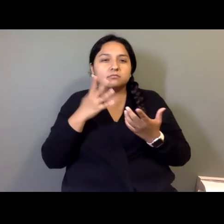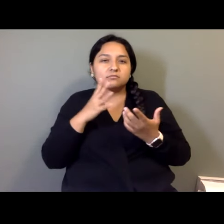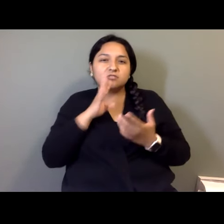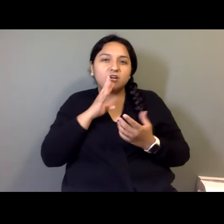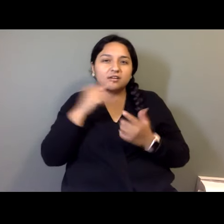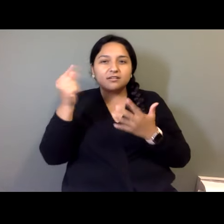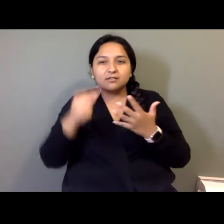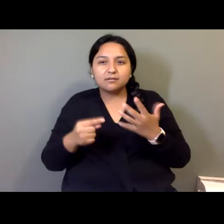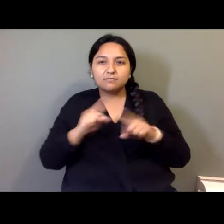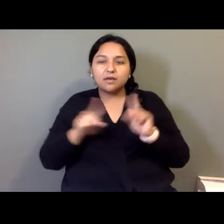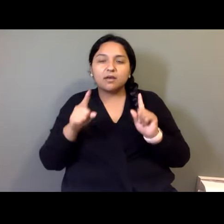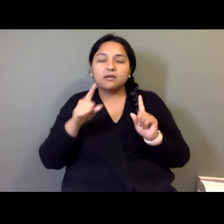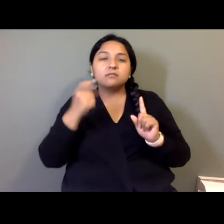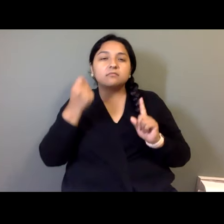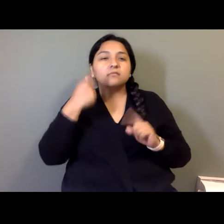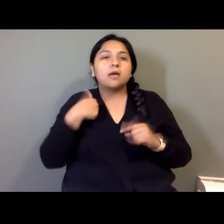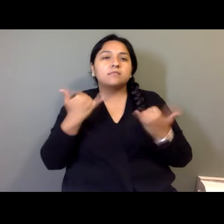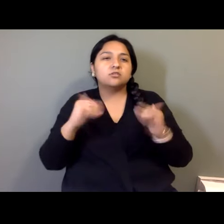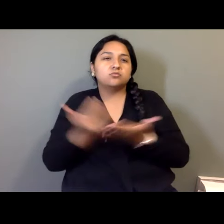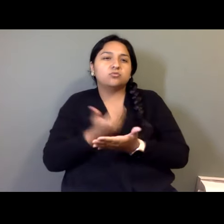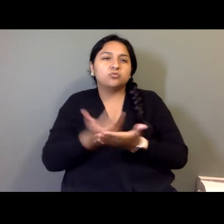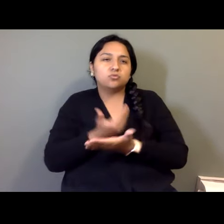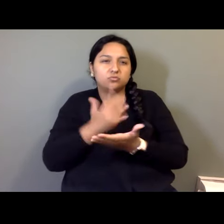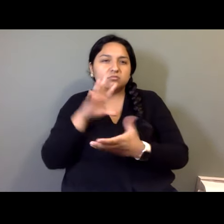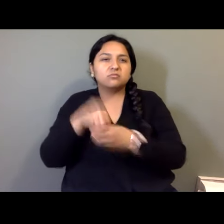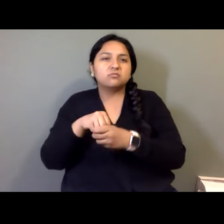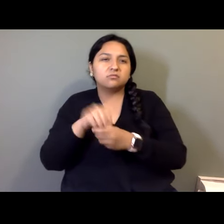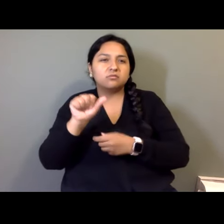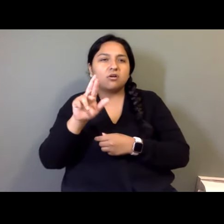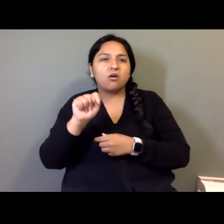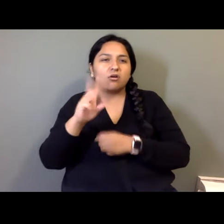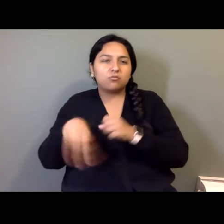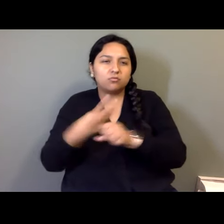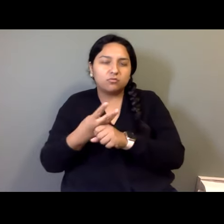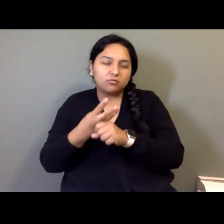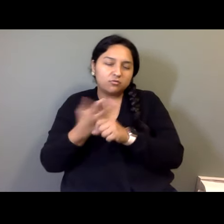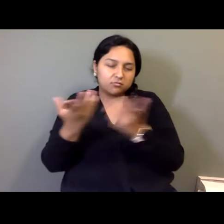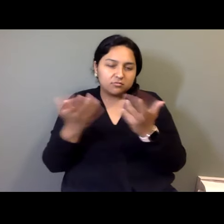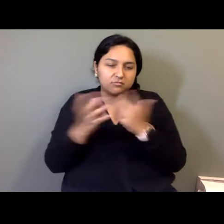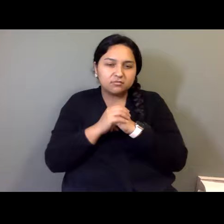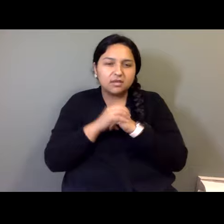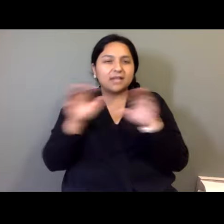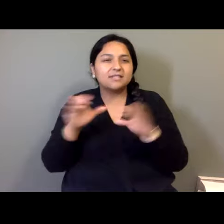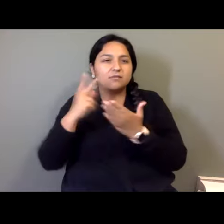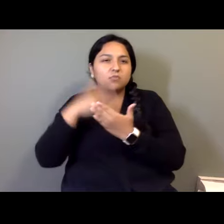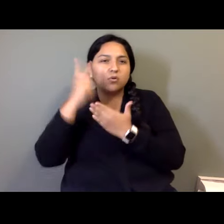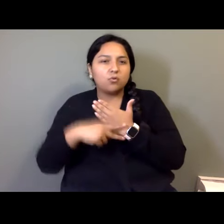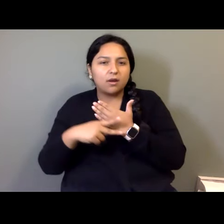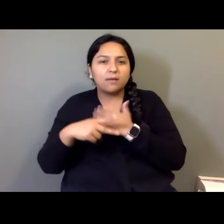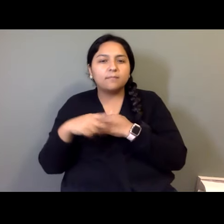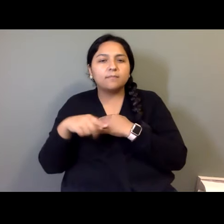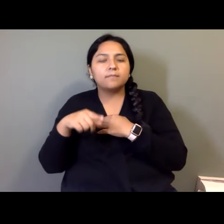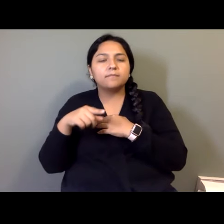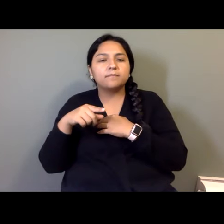I'm pretty new in, like, in the art world, actually. And I did this program called Arts to Work. And as a